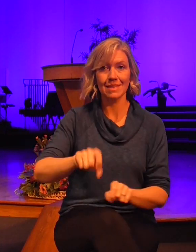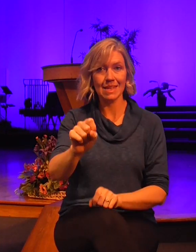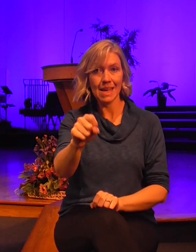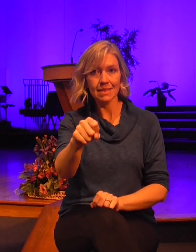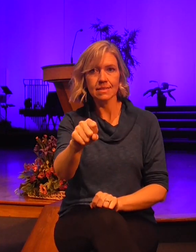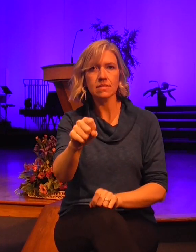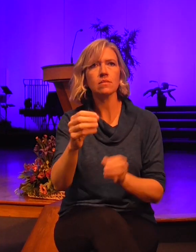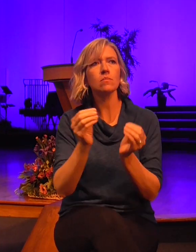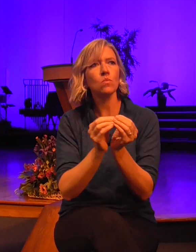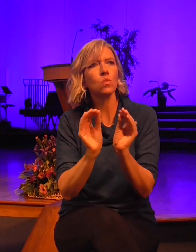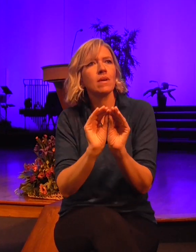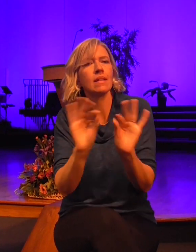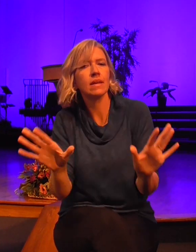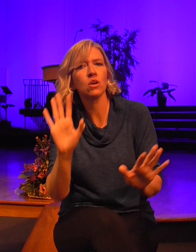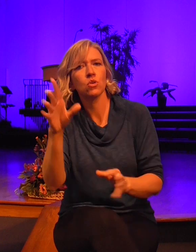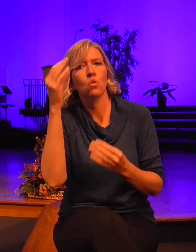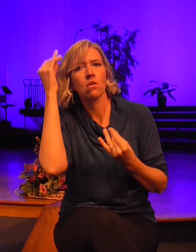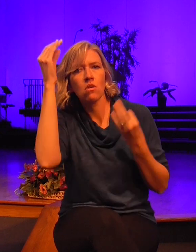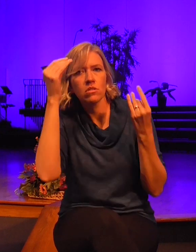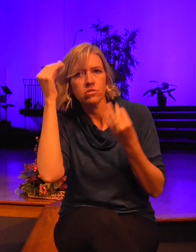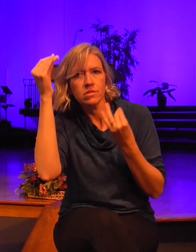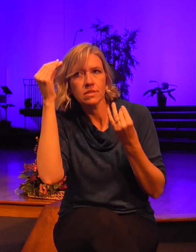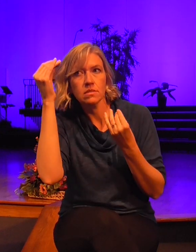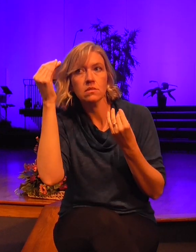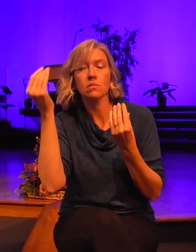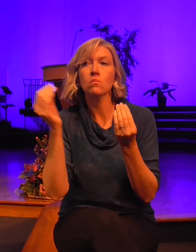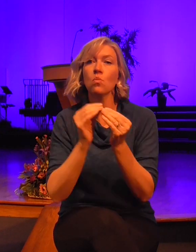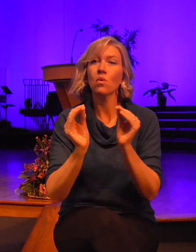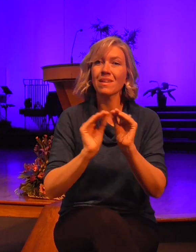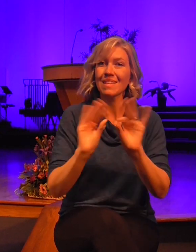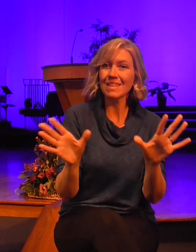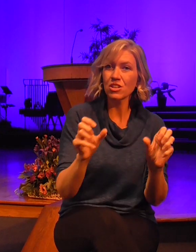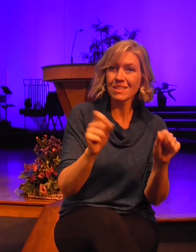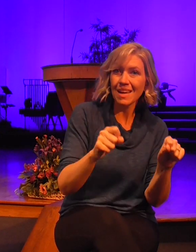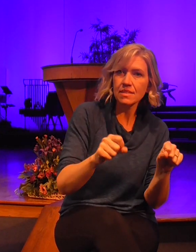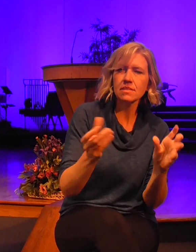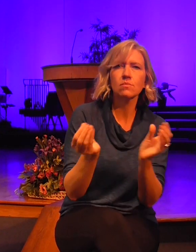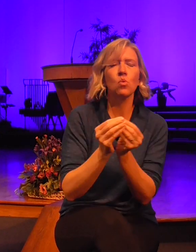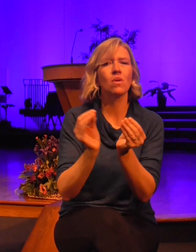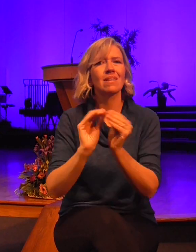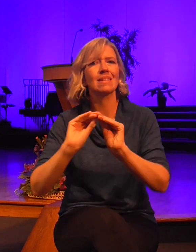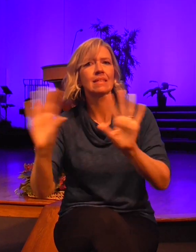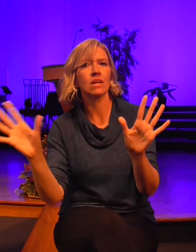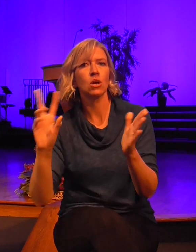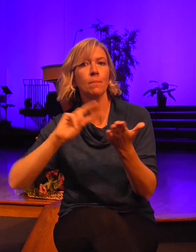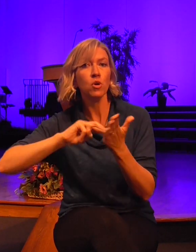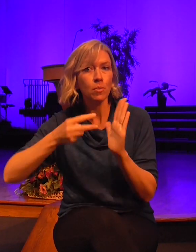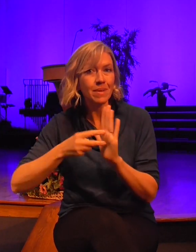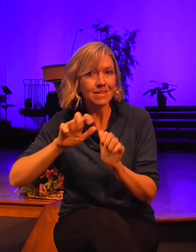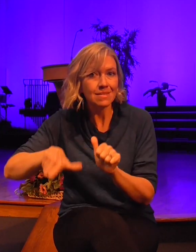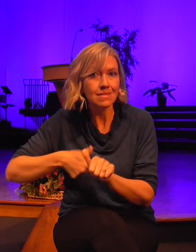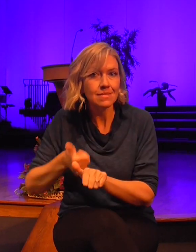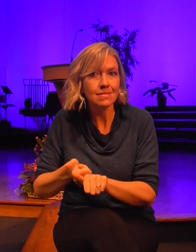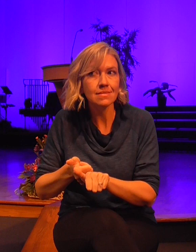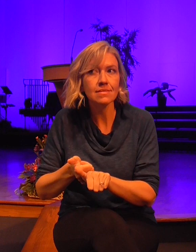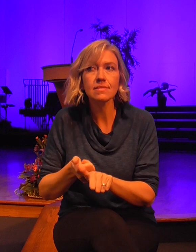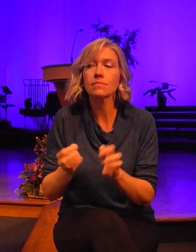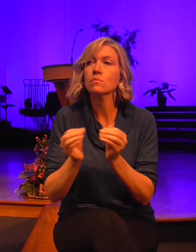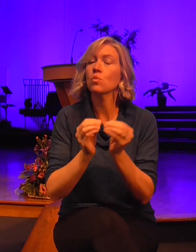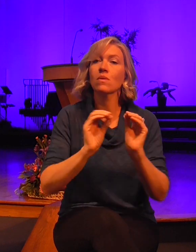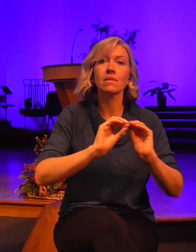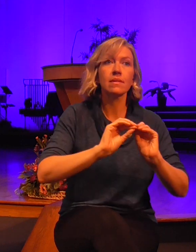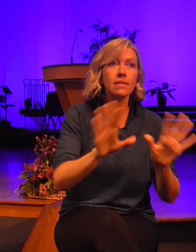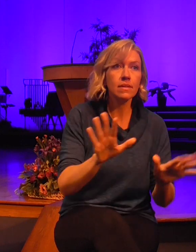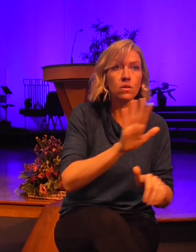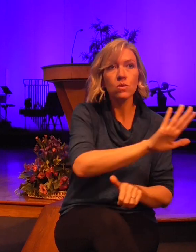consciousness. The clearer your yes, the clearer your purpose. The clearer your yes, the